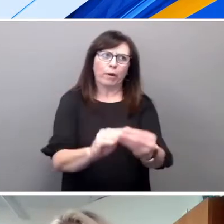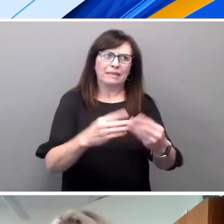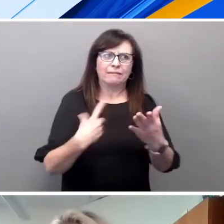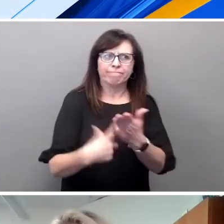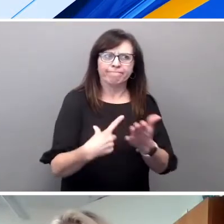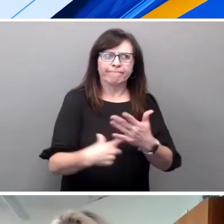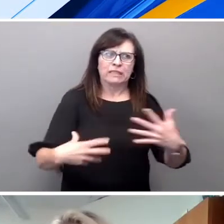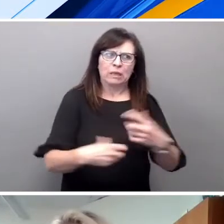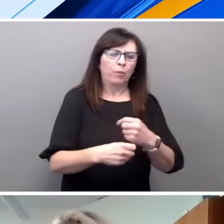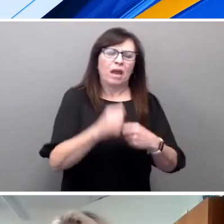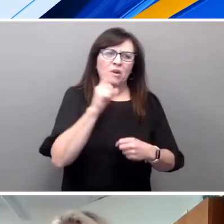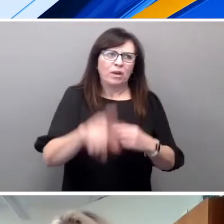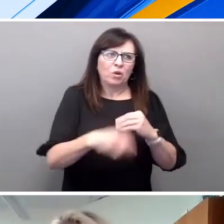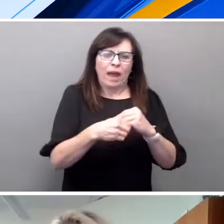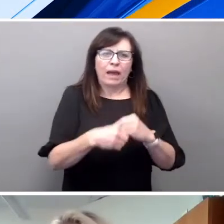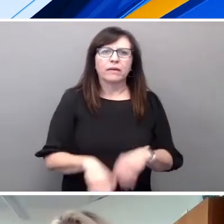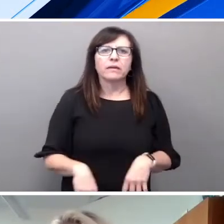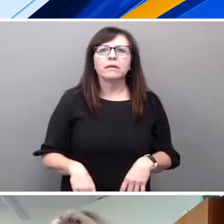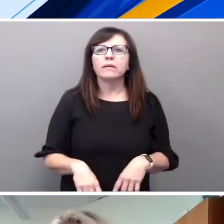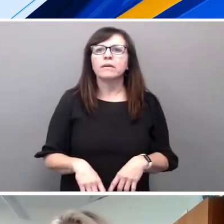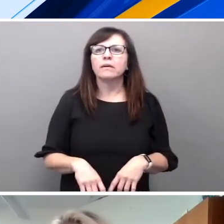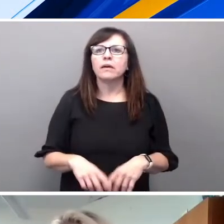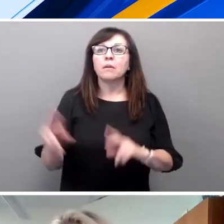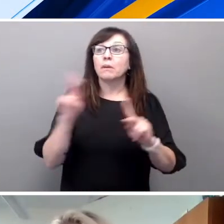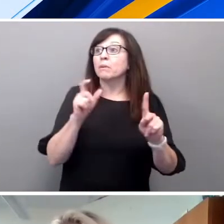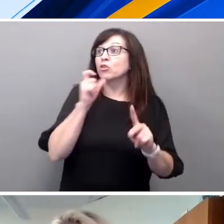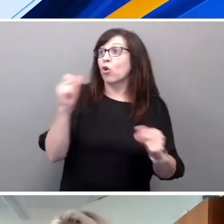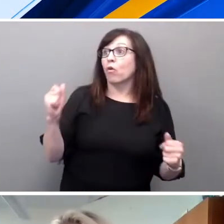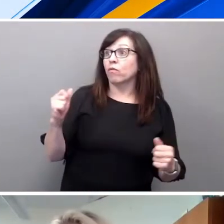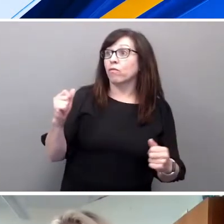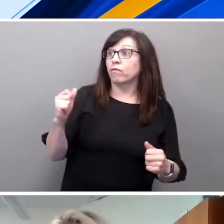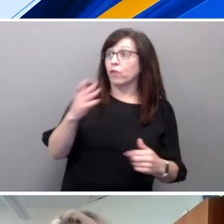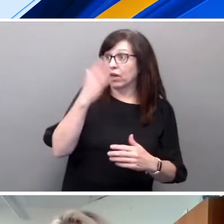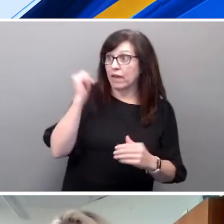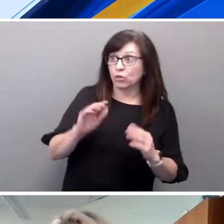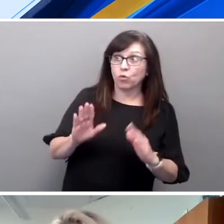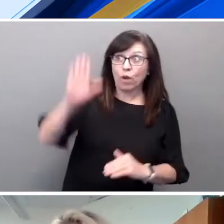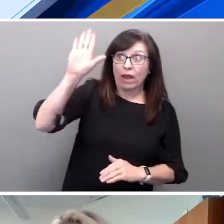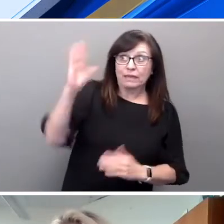Okay, so with that, folks, please feel free to raise your hands again if you'd like to ask a second question.